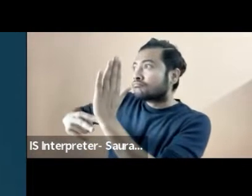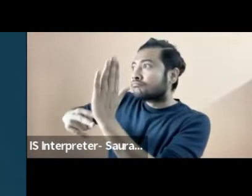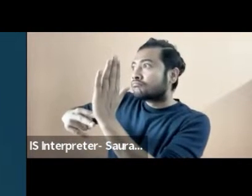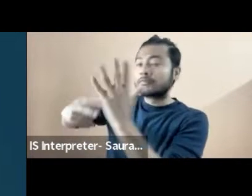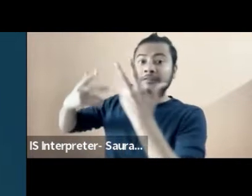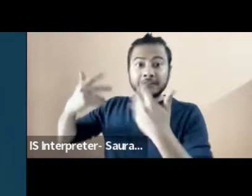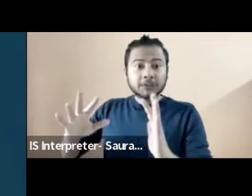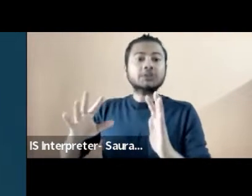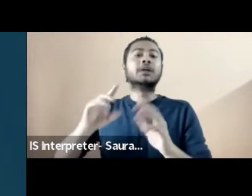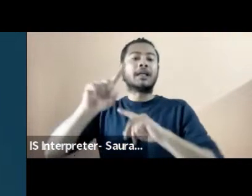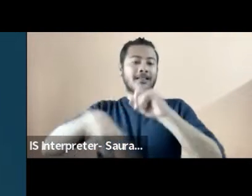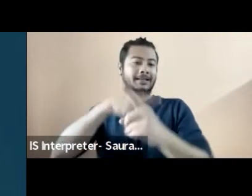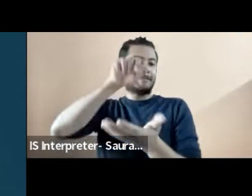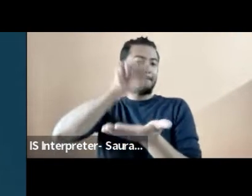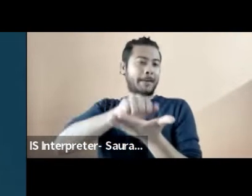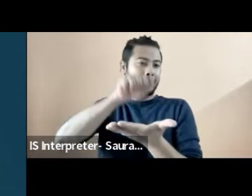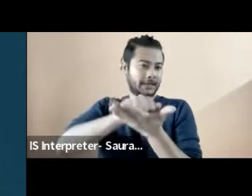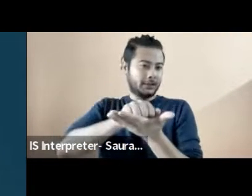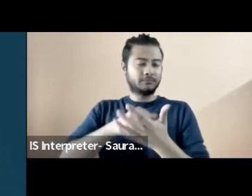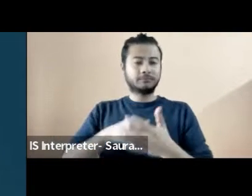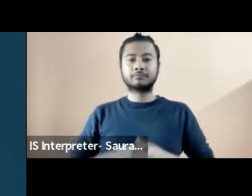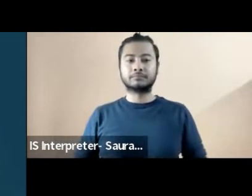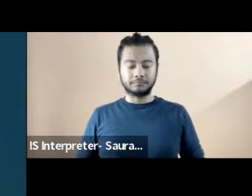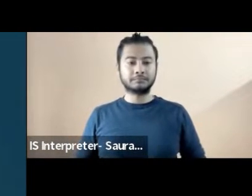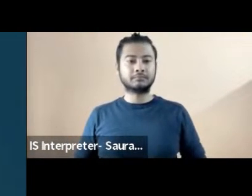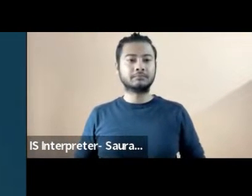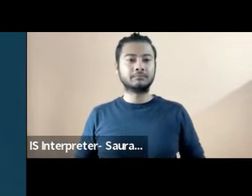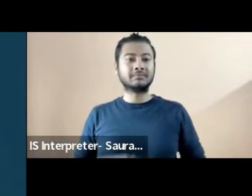please. Thank you.